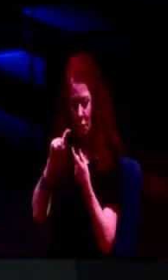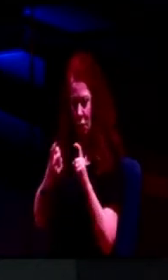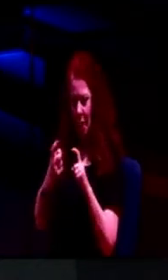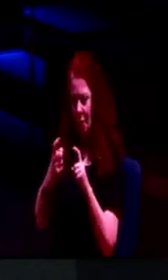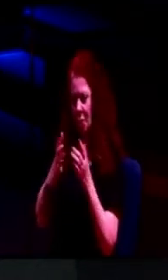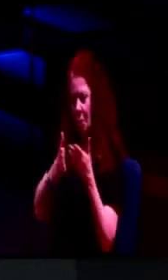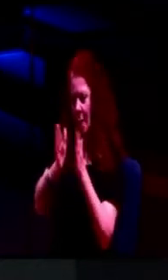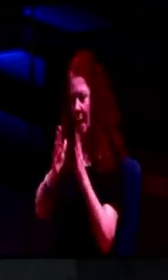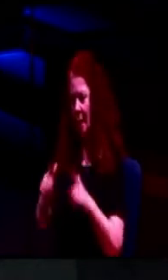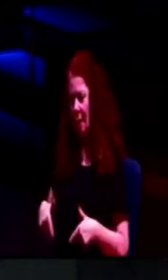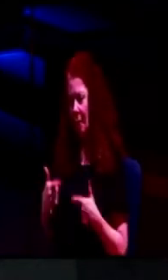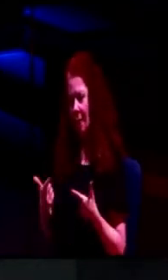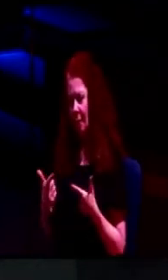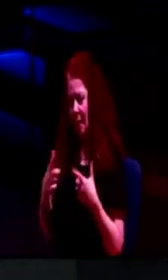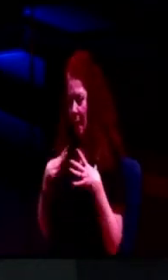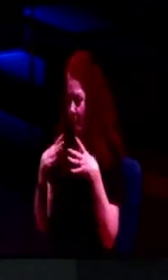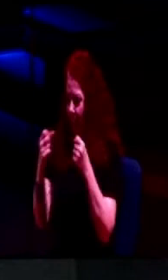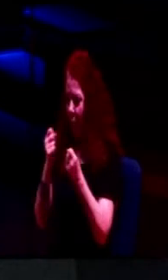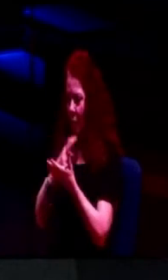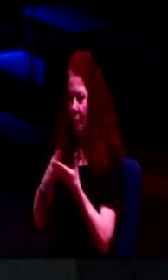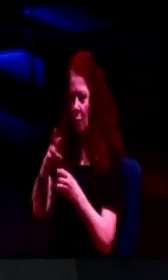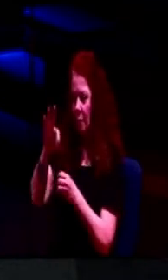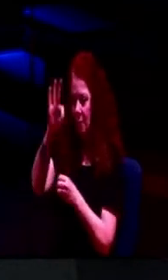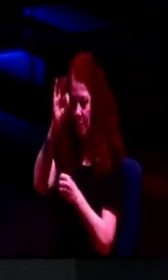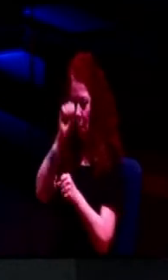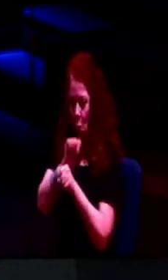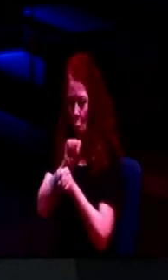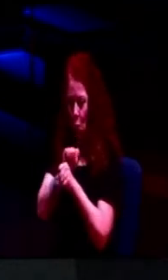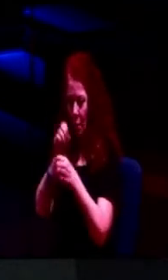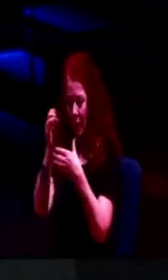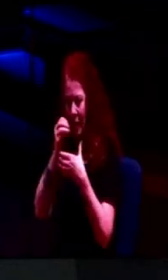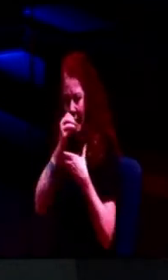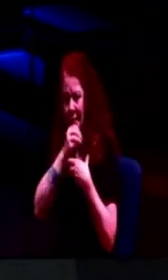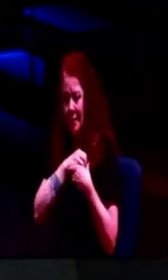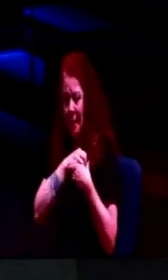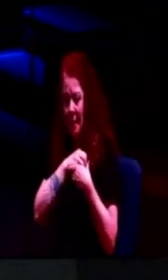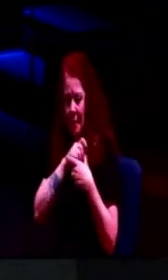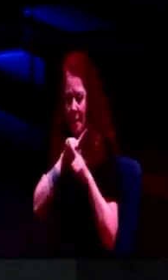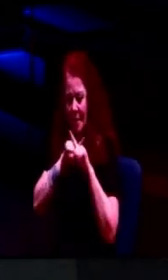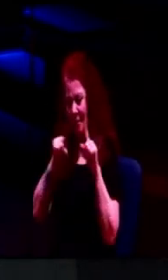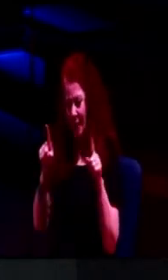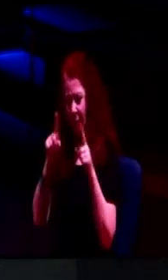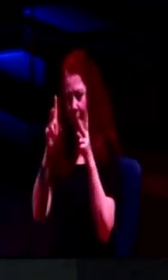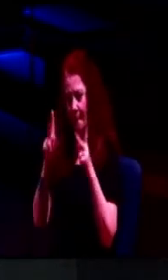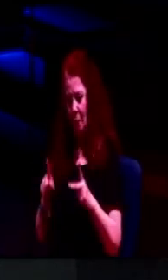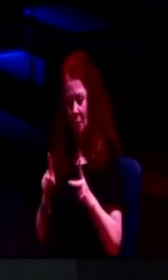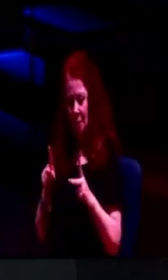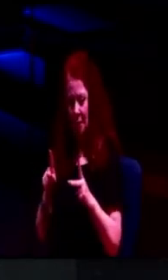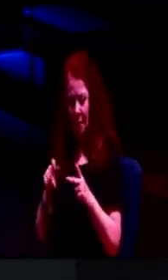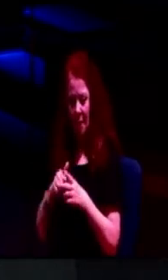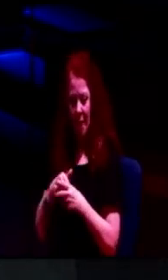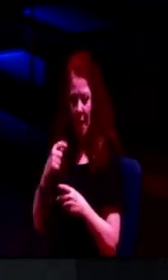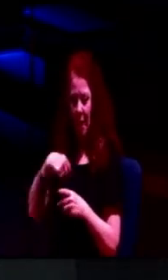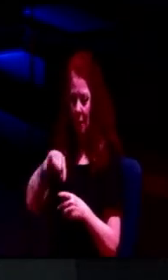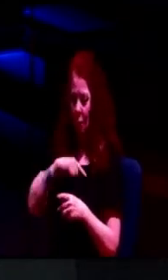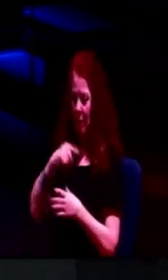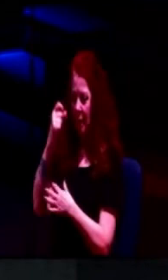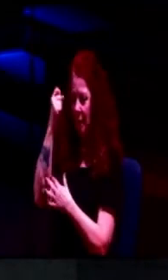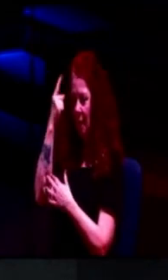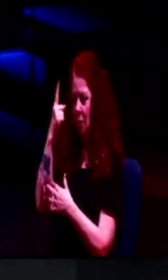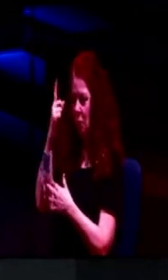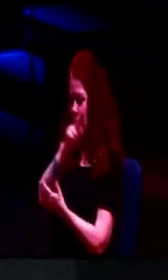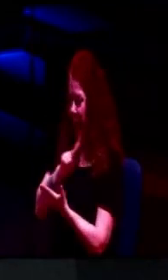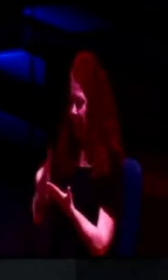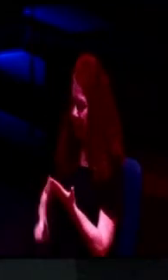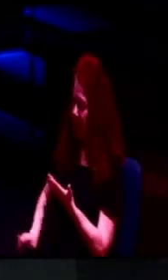Holy Spirit, Lord, working in them, they can be different people, and that we can have a clear, crystal clear view of the kingdom of